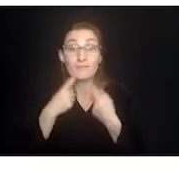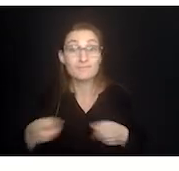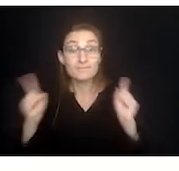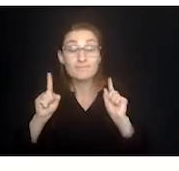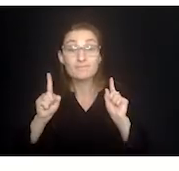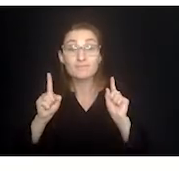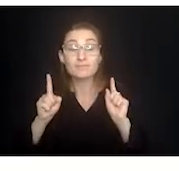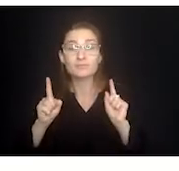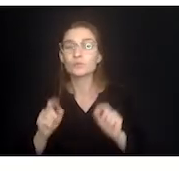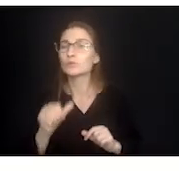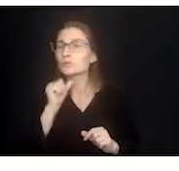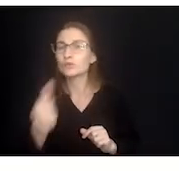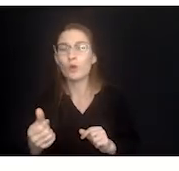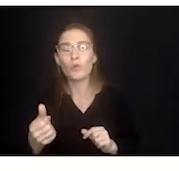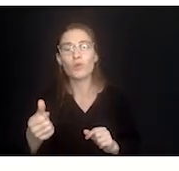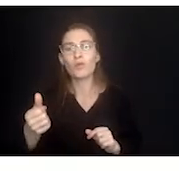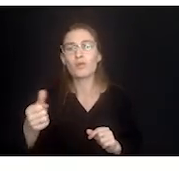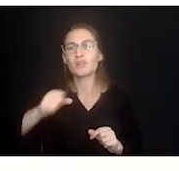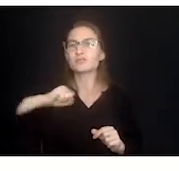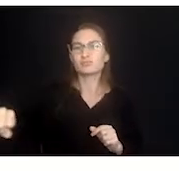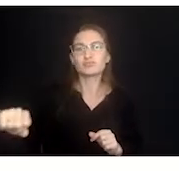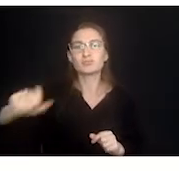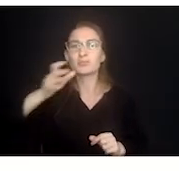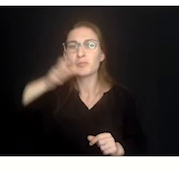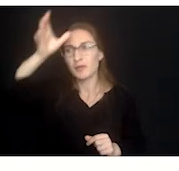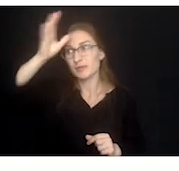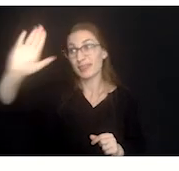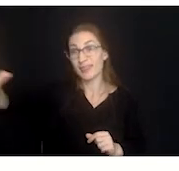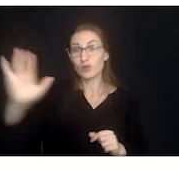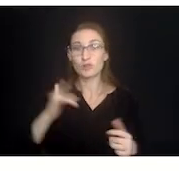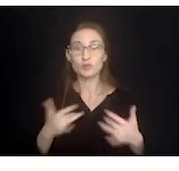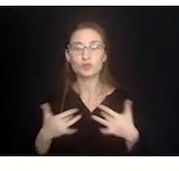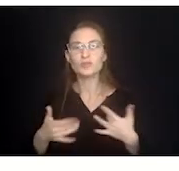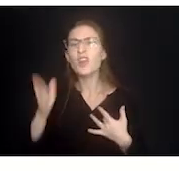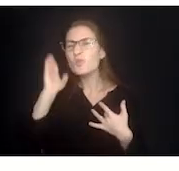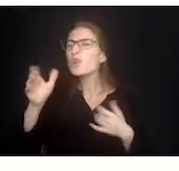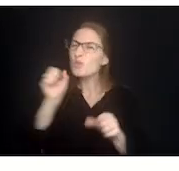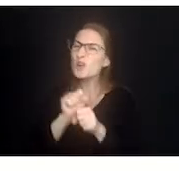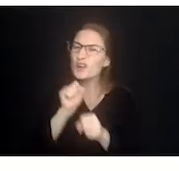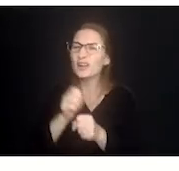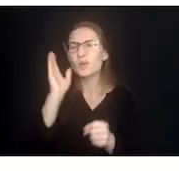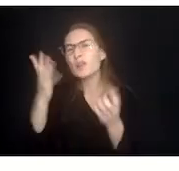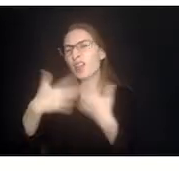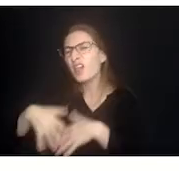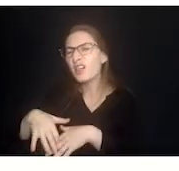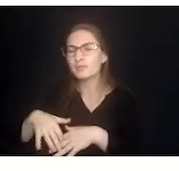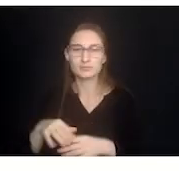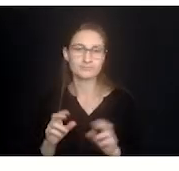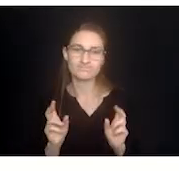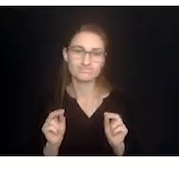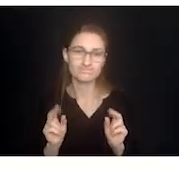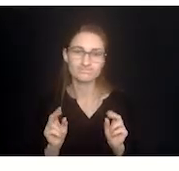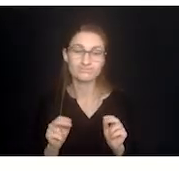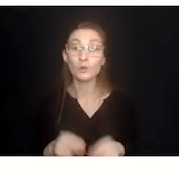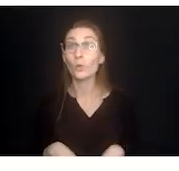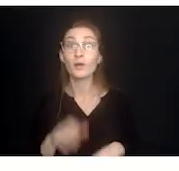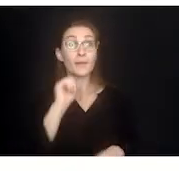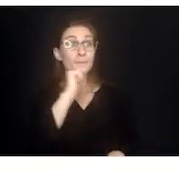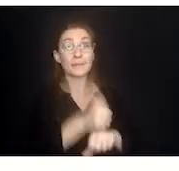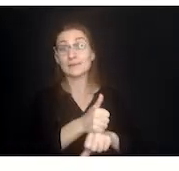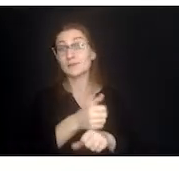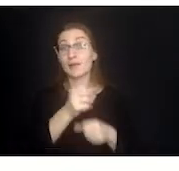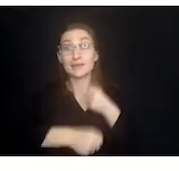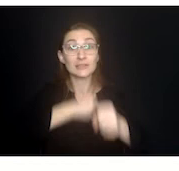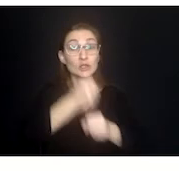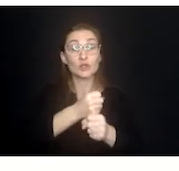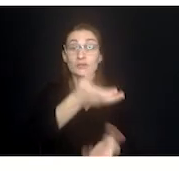is ineffective for dealing with a challenging behavior, please try not to dismiss a parent's concern by saying things like, this works if you're sticking to the plan,